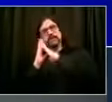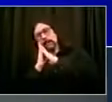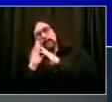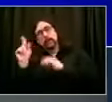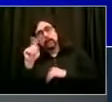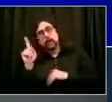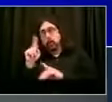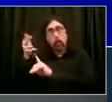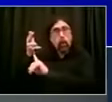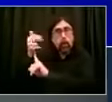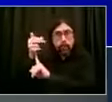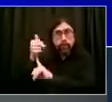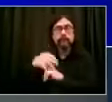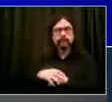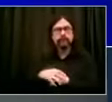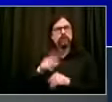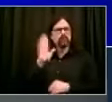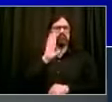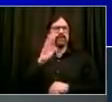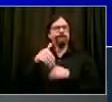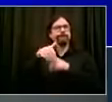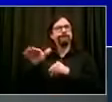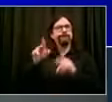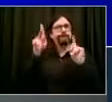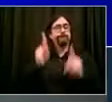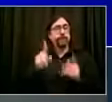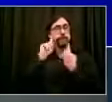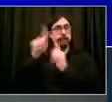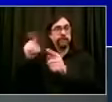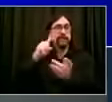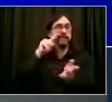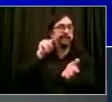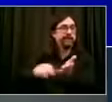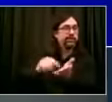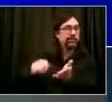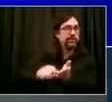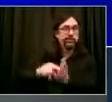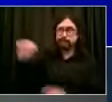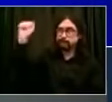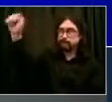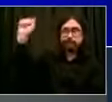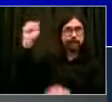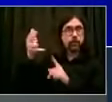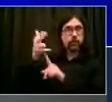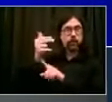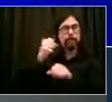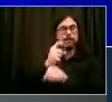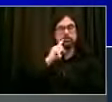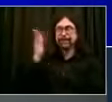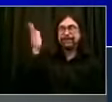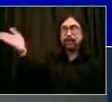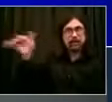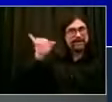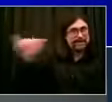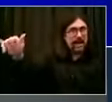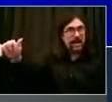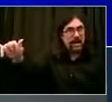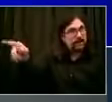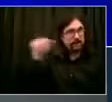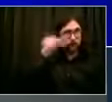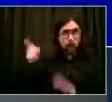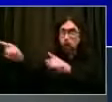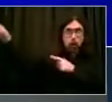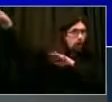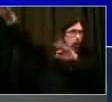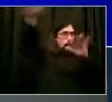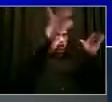us that they are coming into New York City. We're going to provide them with that commissioner's order, but then there's going to be a follow-up direct home visit or hotel